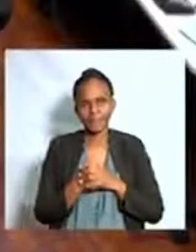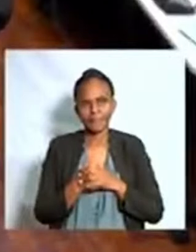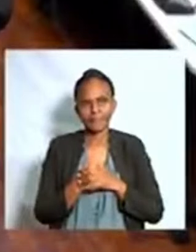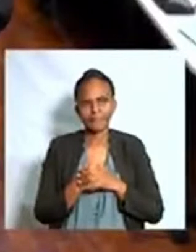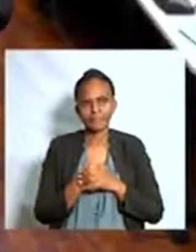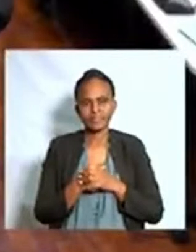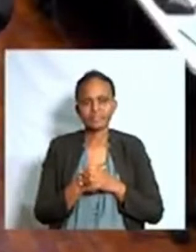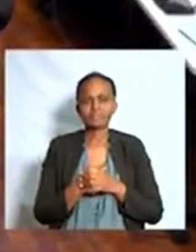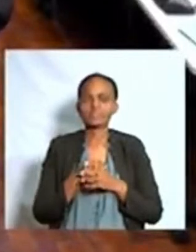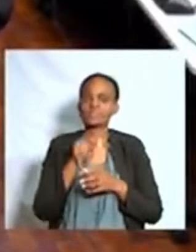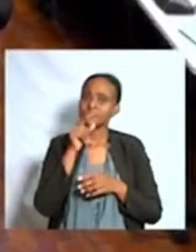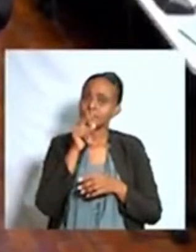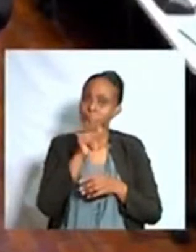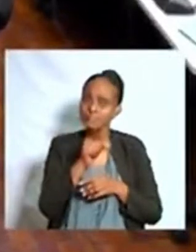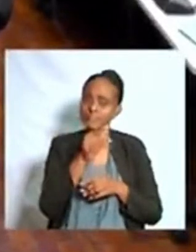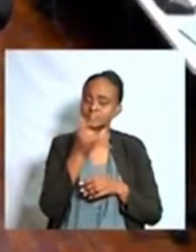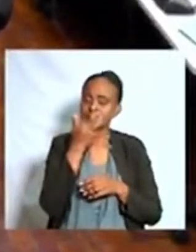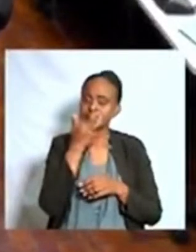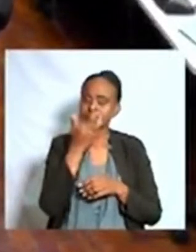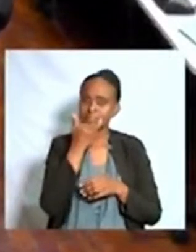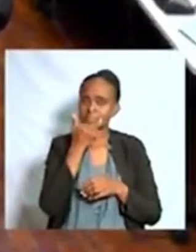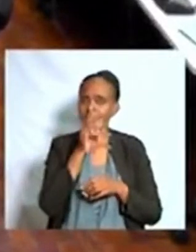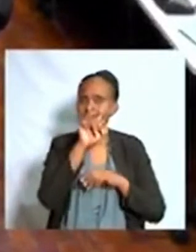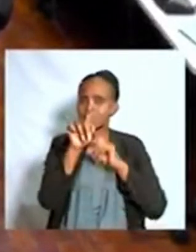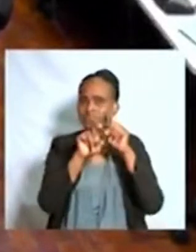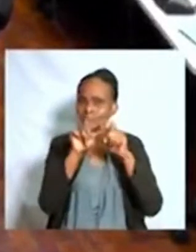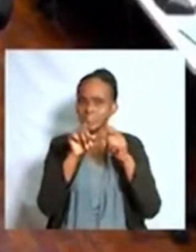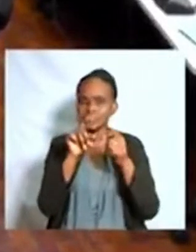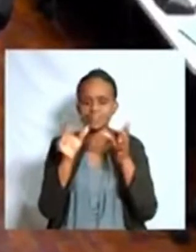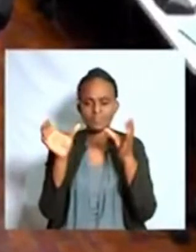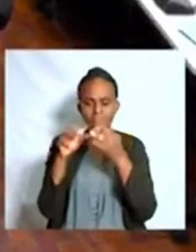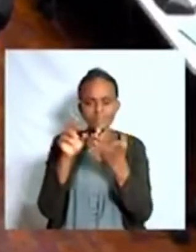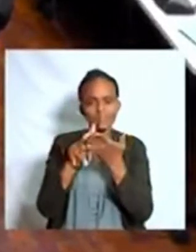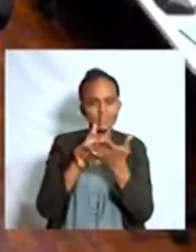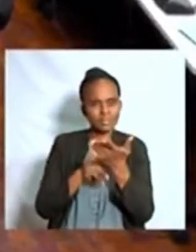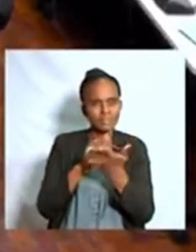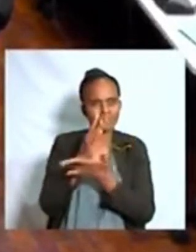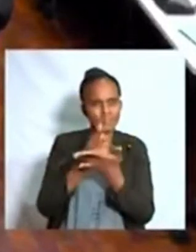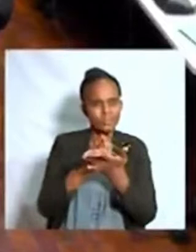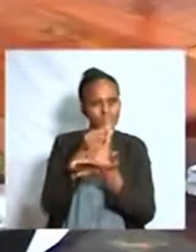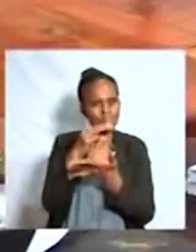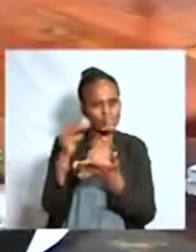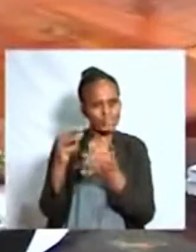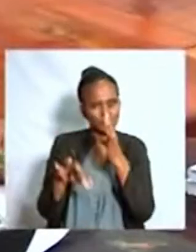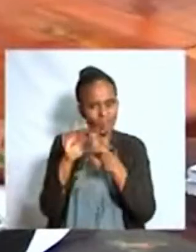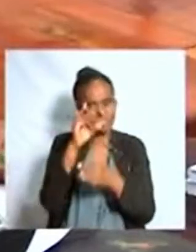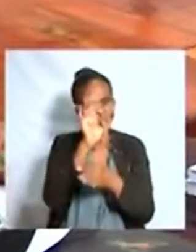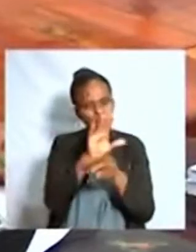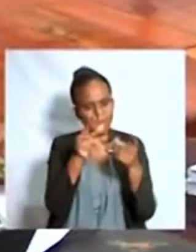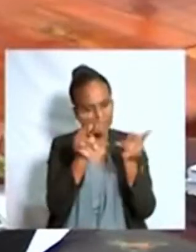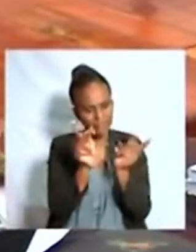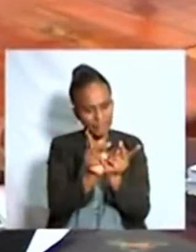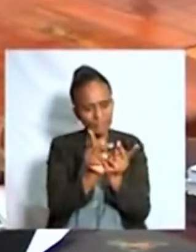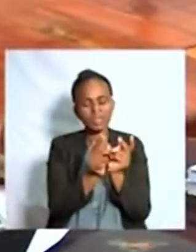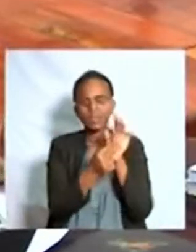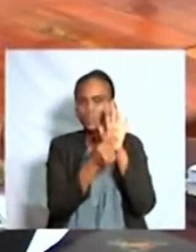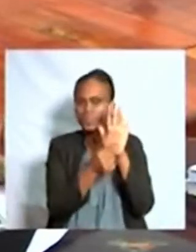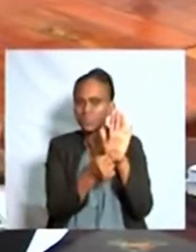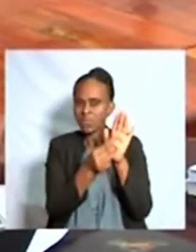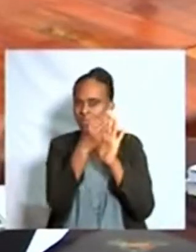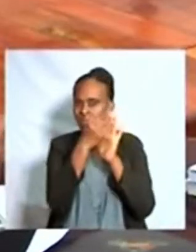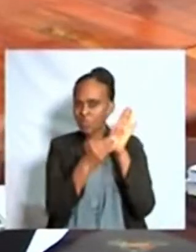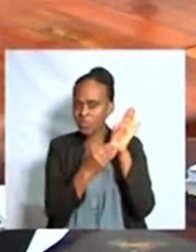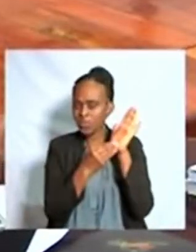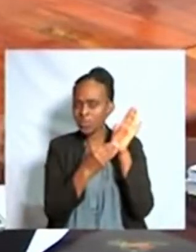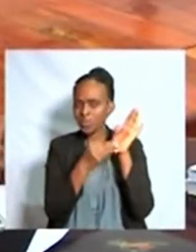The cause of the query is that the Council reports that some building materials were not found on site as per the material schedule after